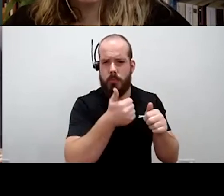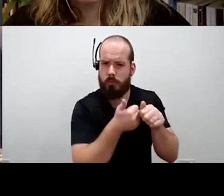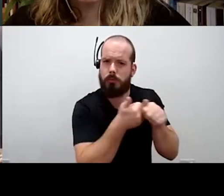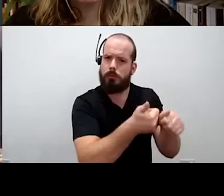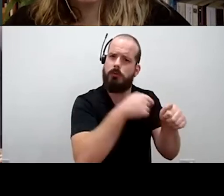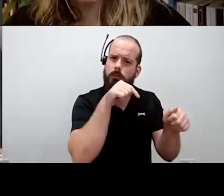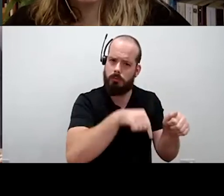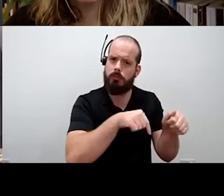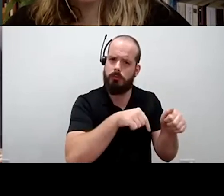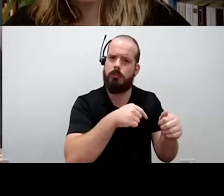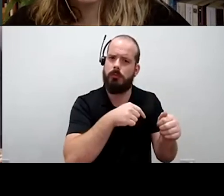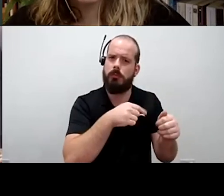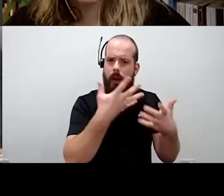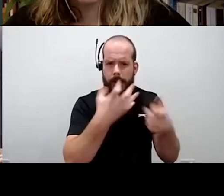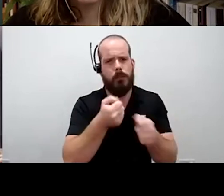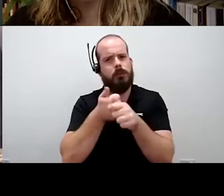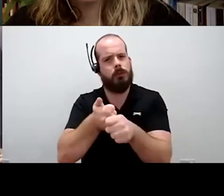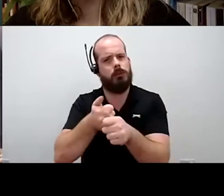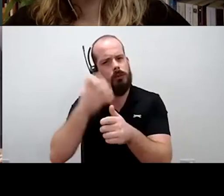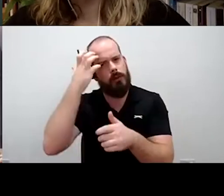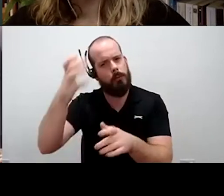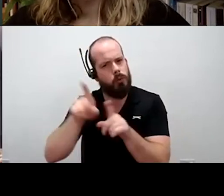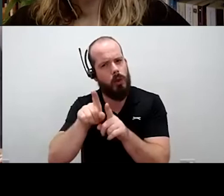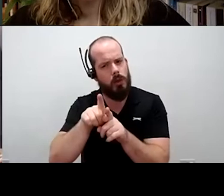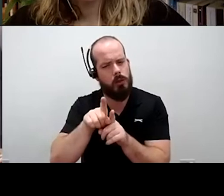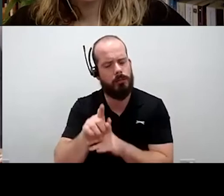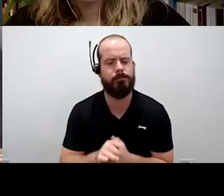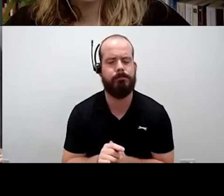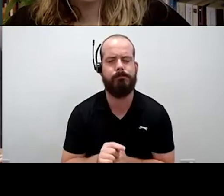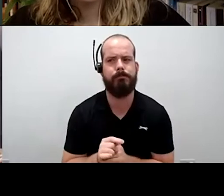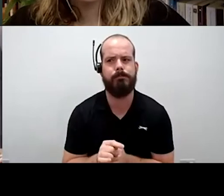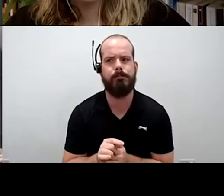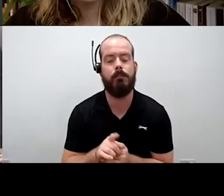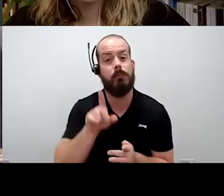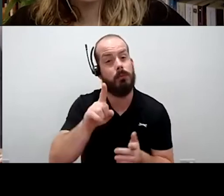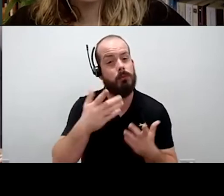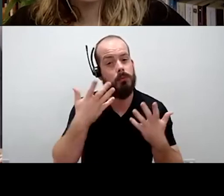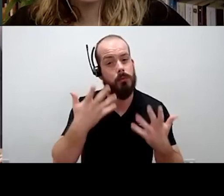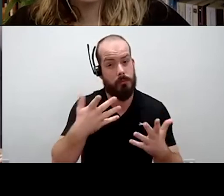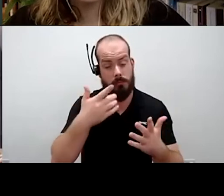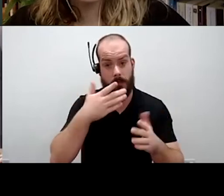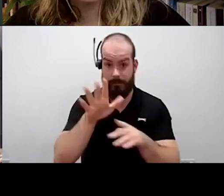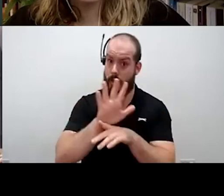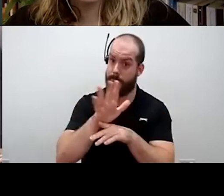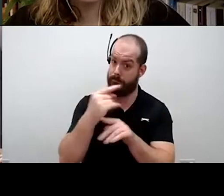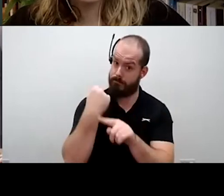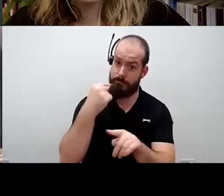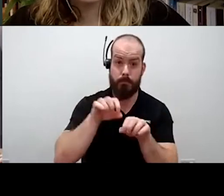nothing intrinsically in tension. It's just that features of brought out in the films, for instance, that you